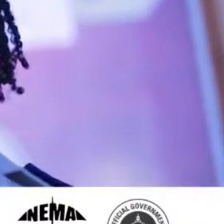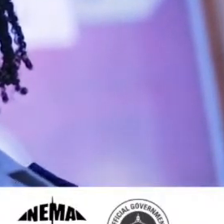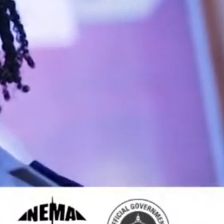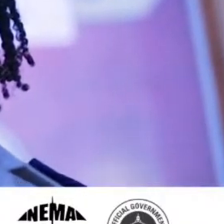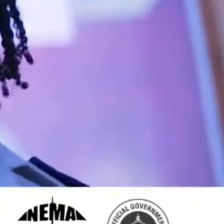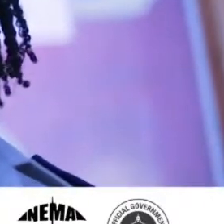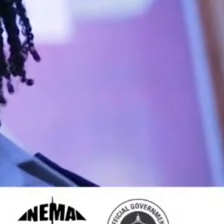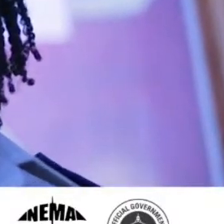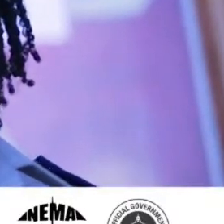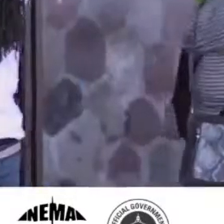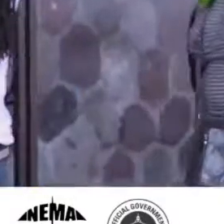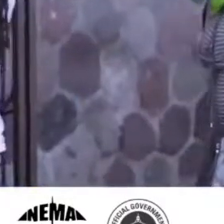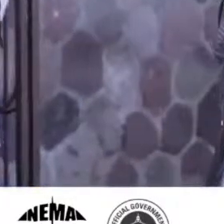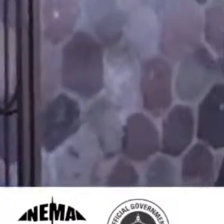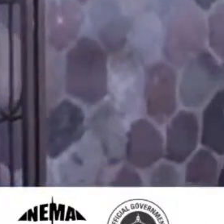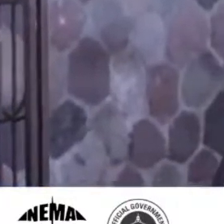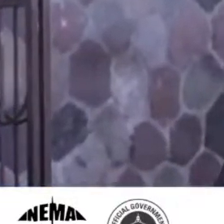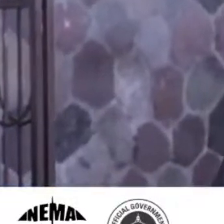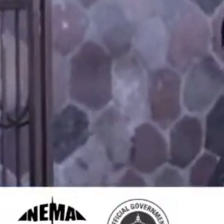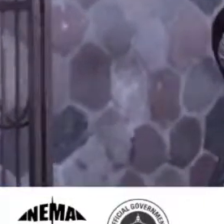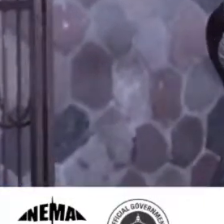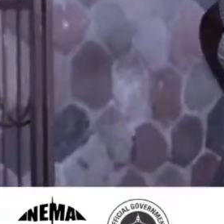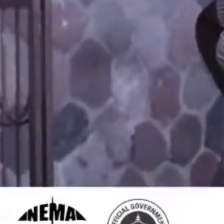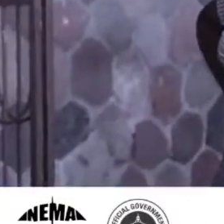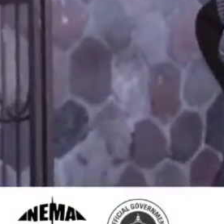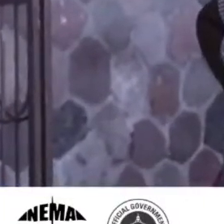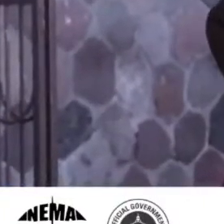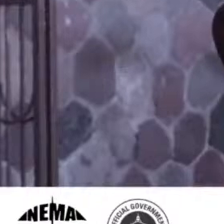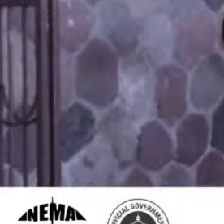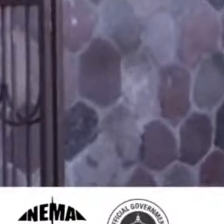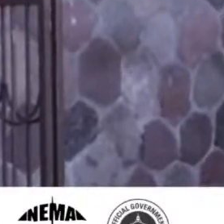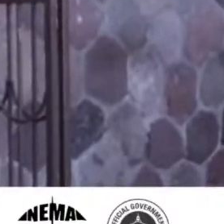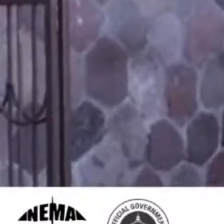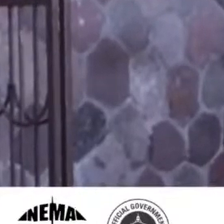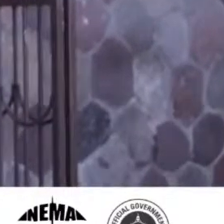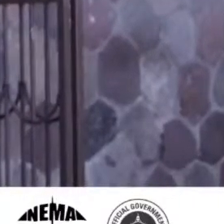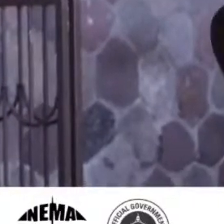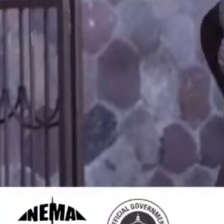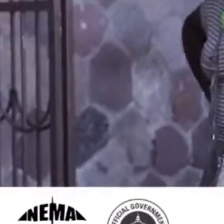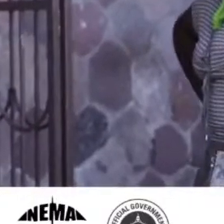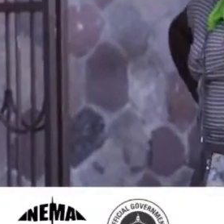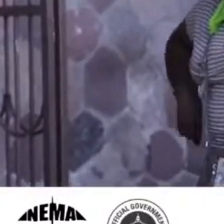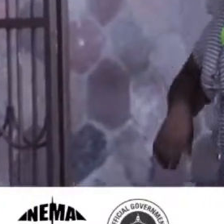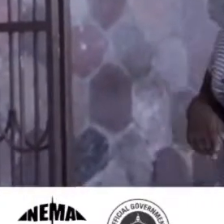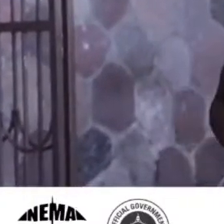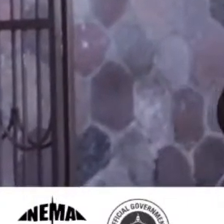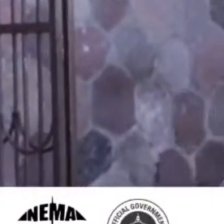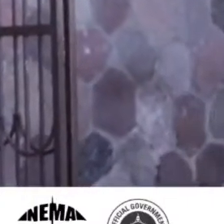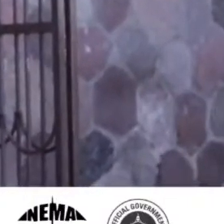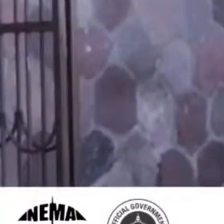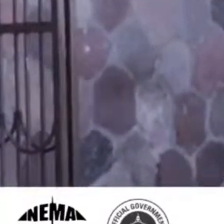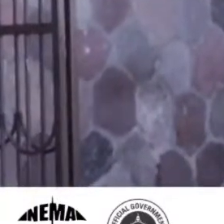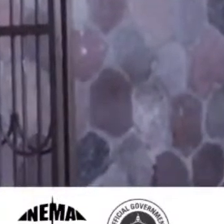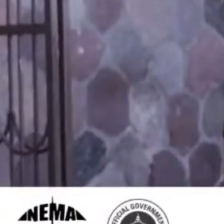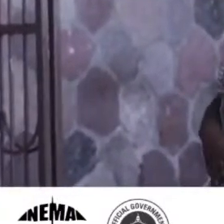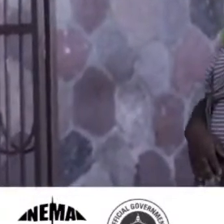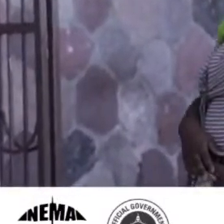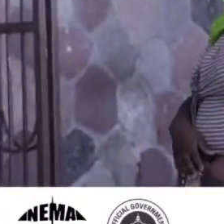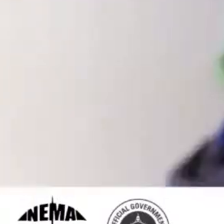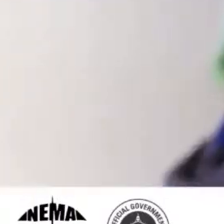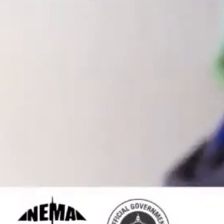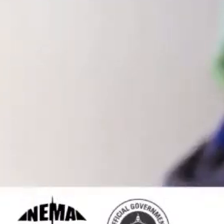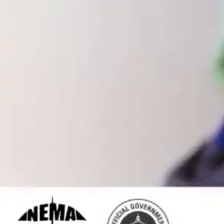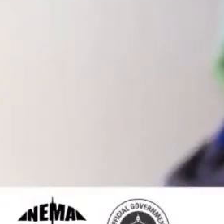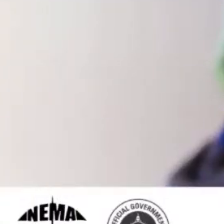of COVID-19. Our job is not so easy, but we all know that someone has to do